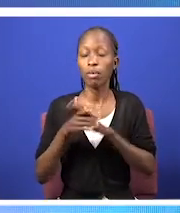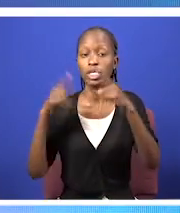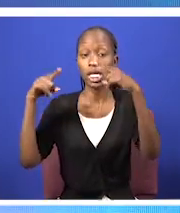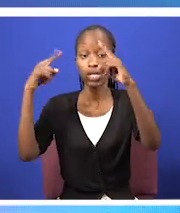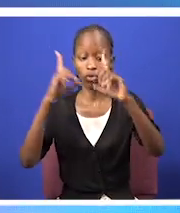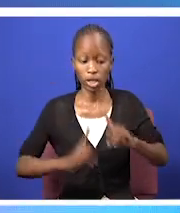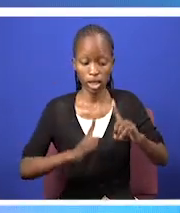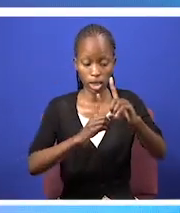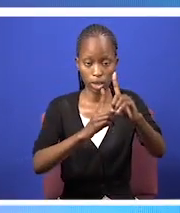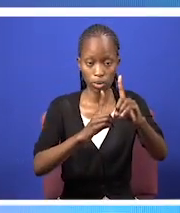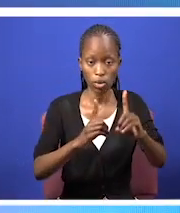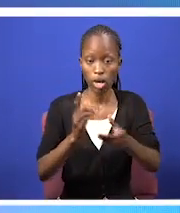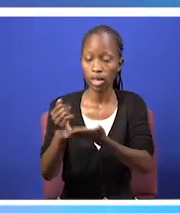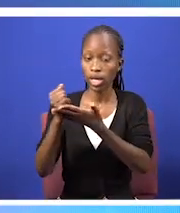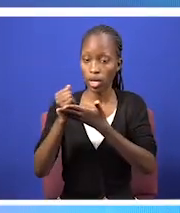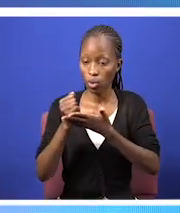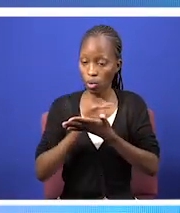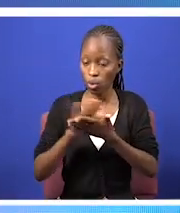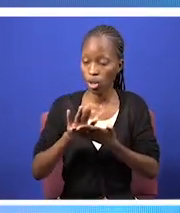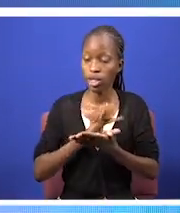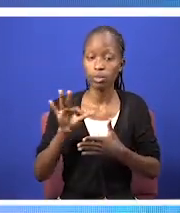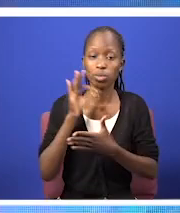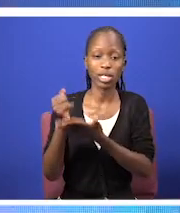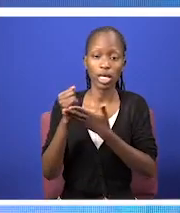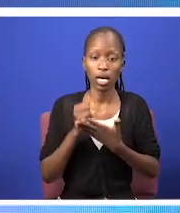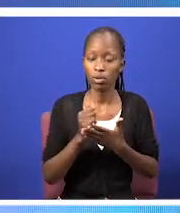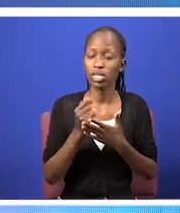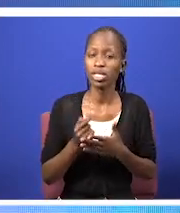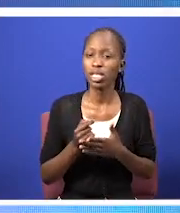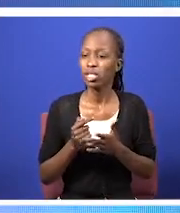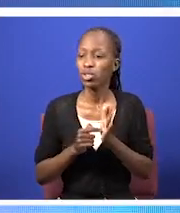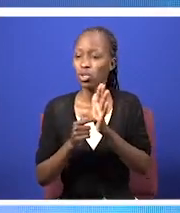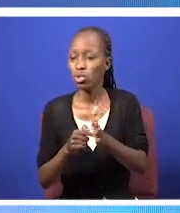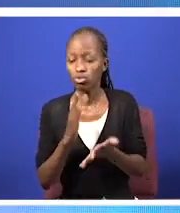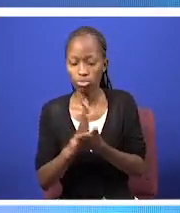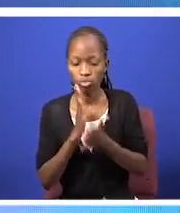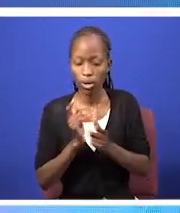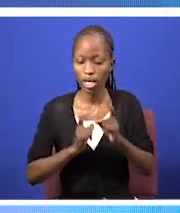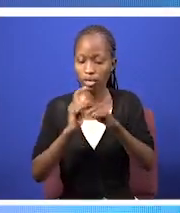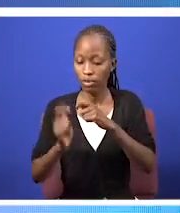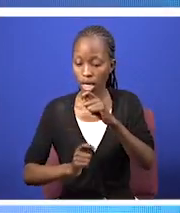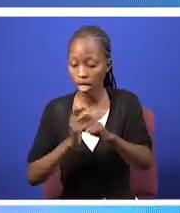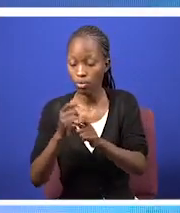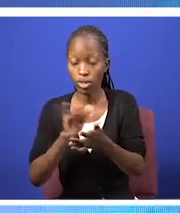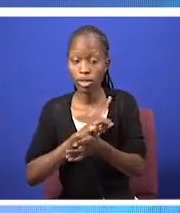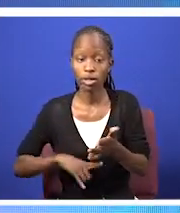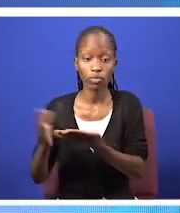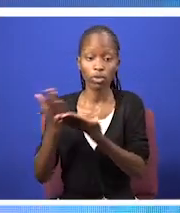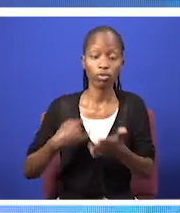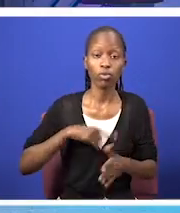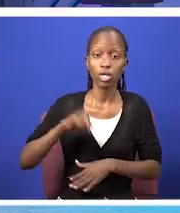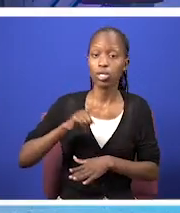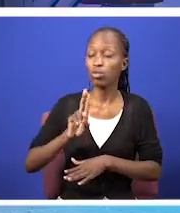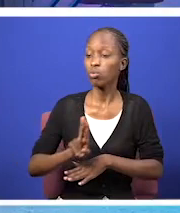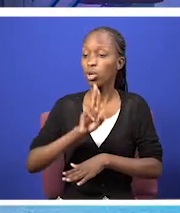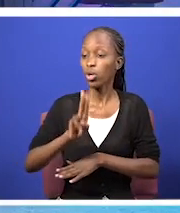disciples. The Holy Spirit is to come alongside us and to show us that, yes, the gifts, the talents, the abilities that God has given to us are to be used